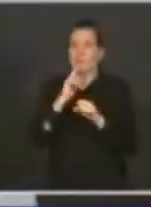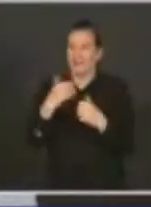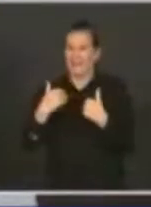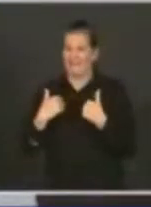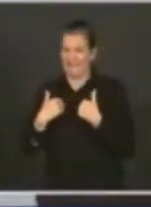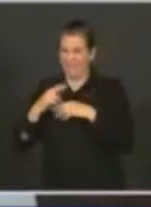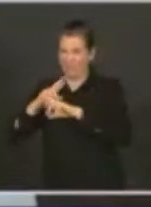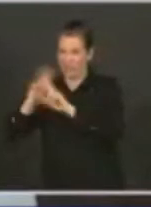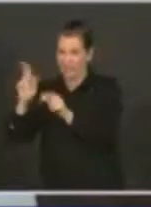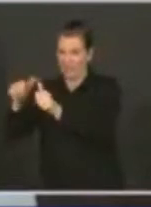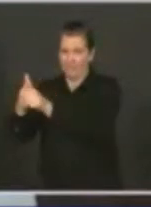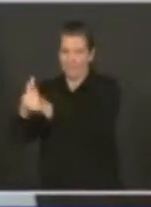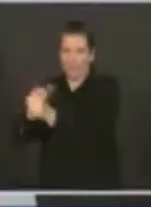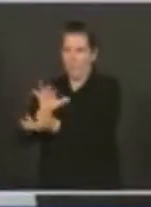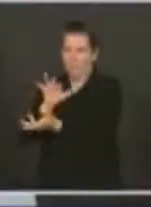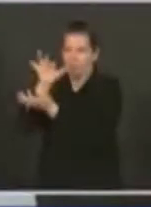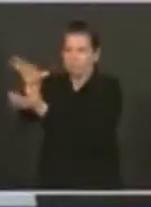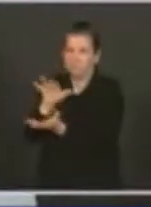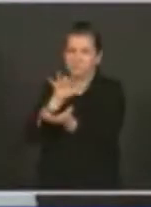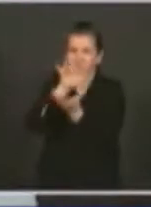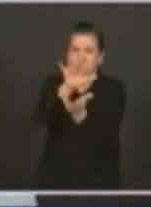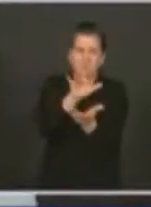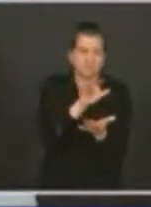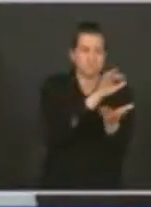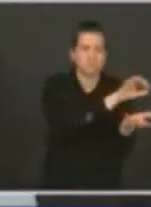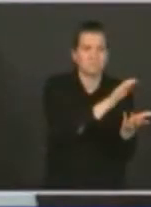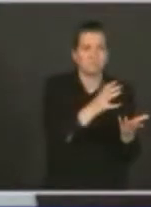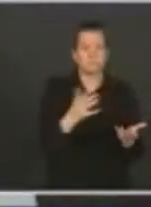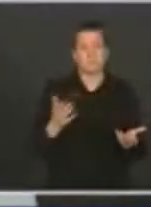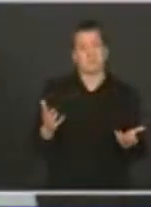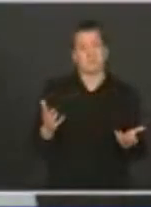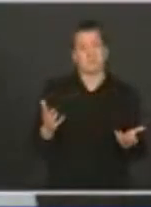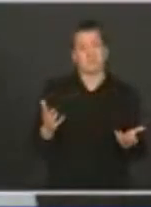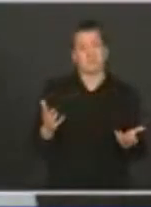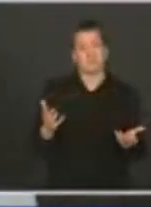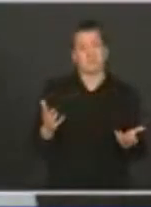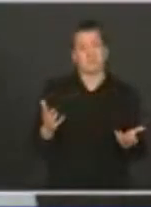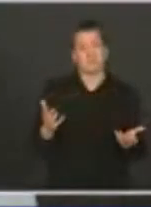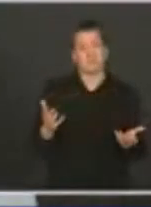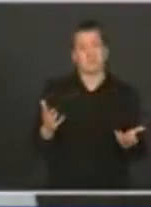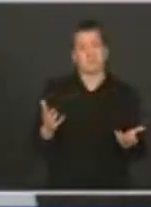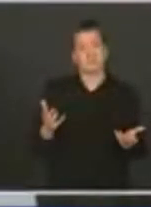we can continue to ensure people from acute